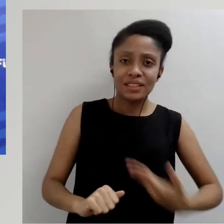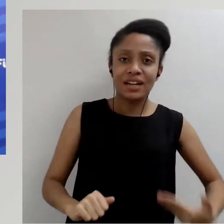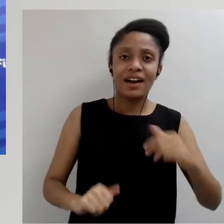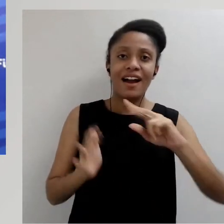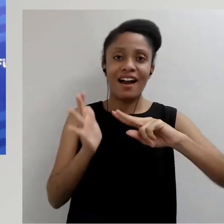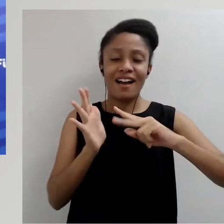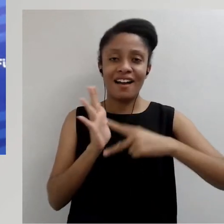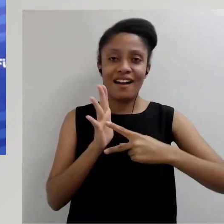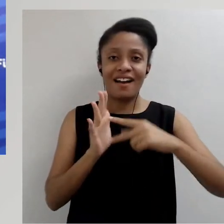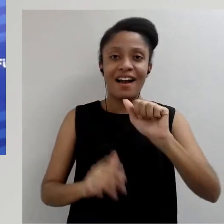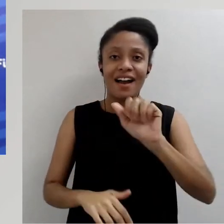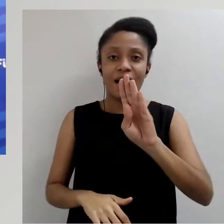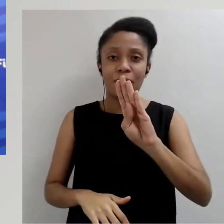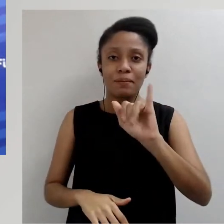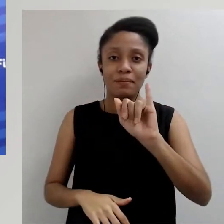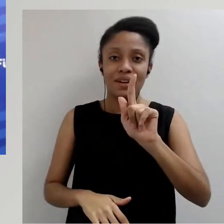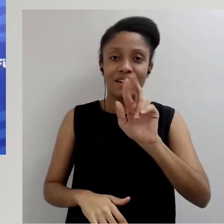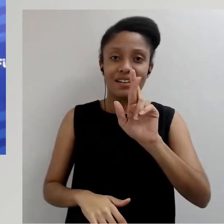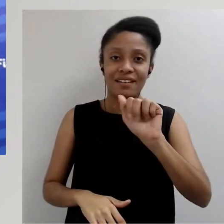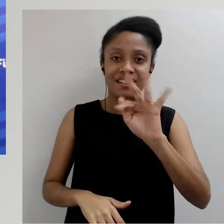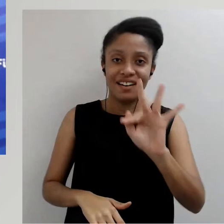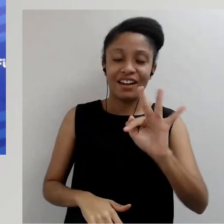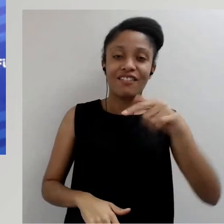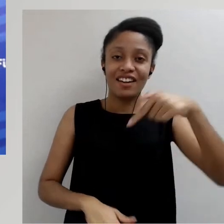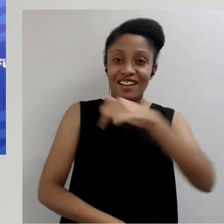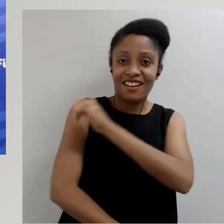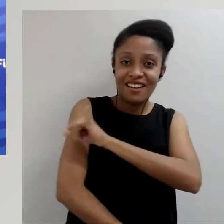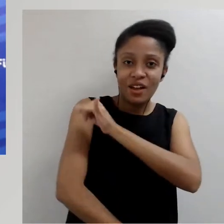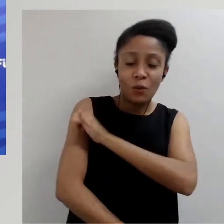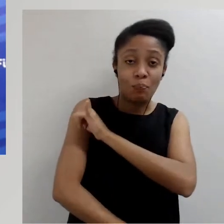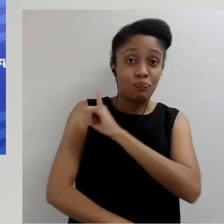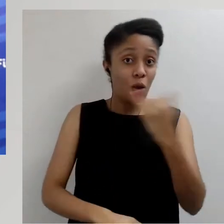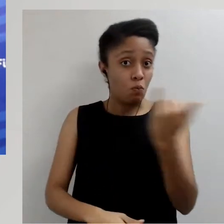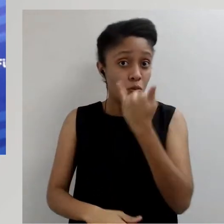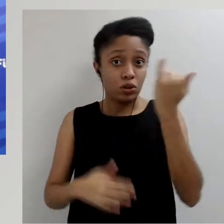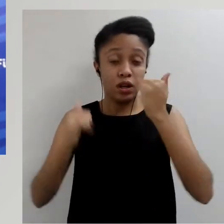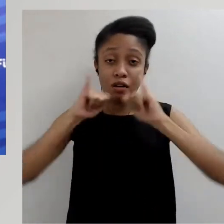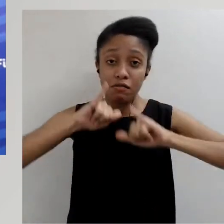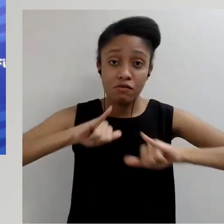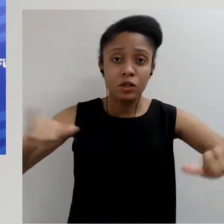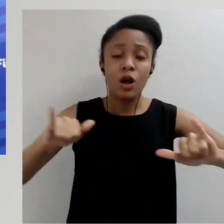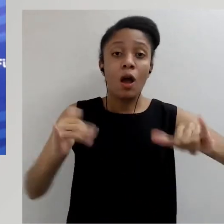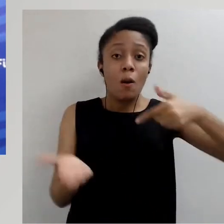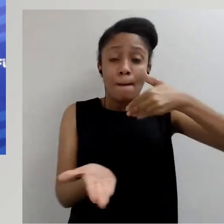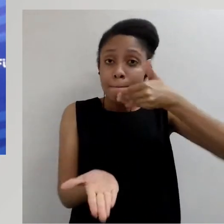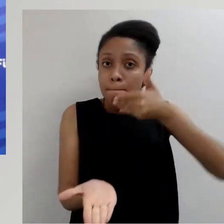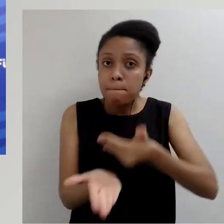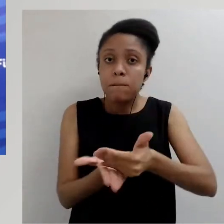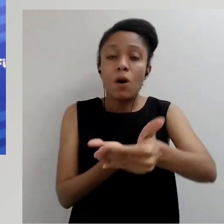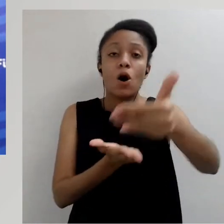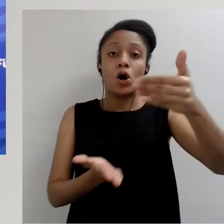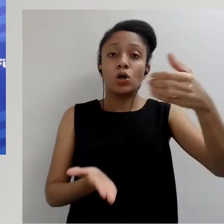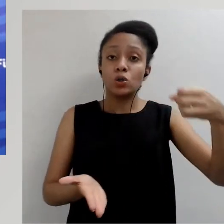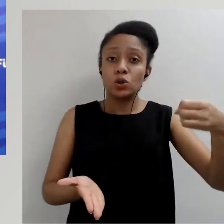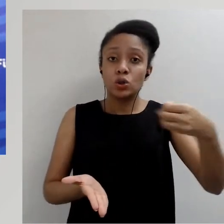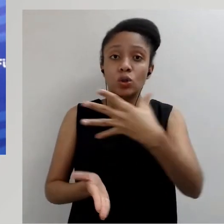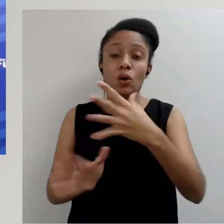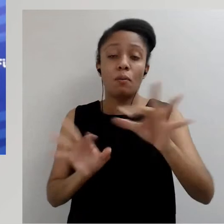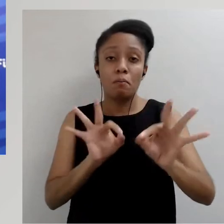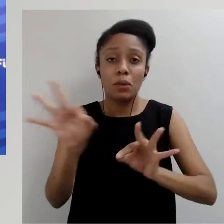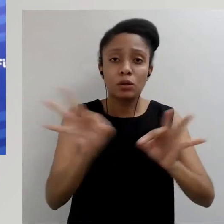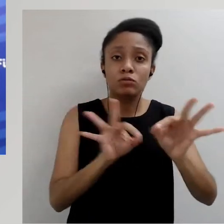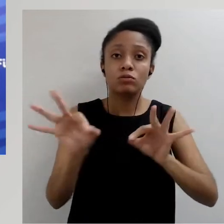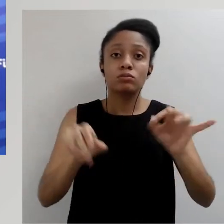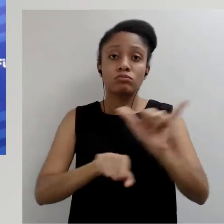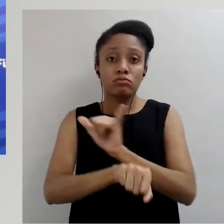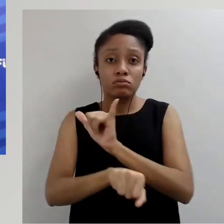the role of president of ABIGRAF in Rio de Janeiro. It's important to say that this event is the first step for the